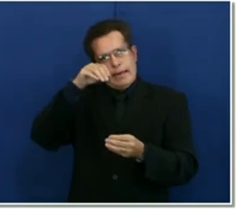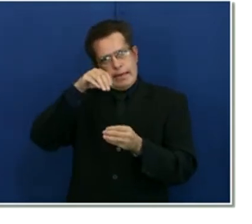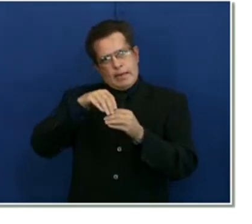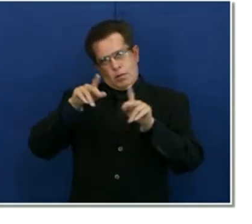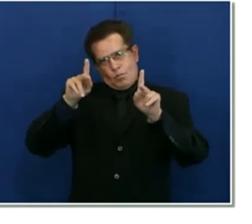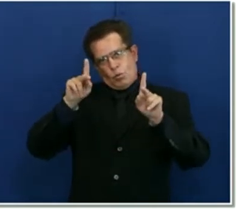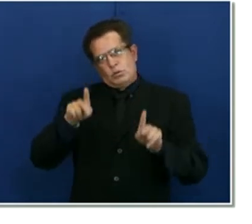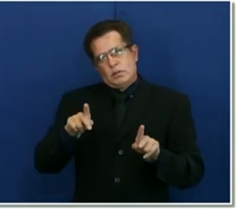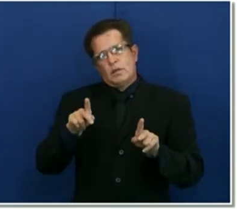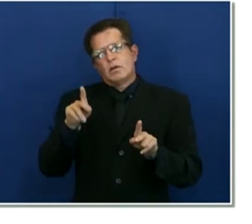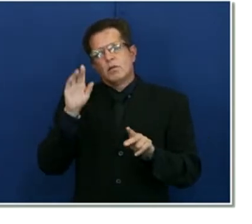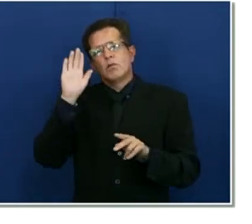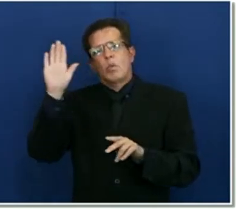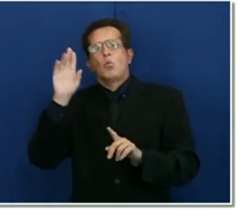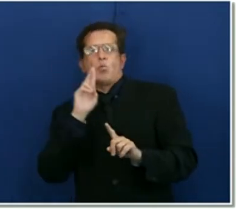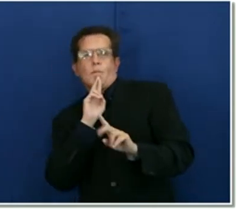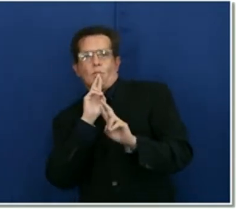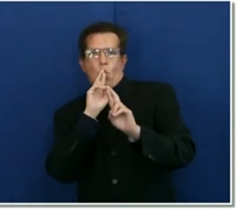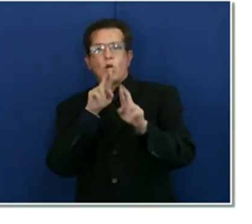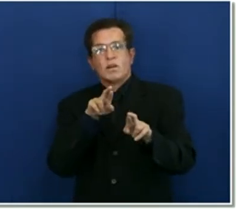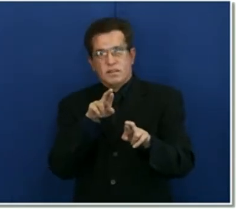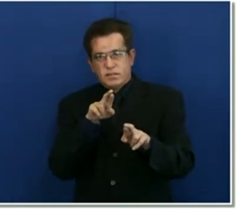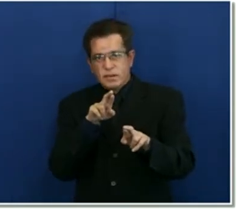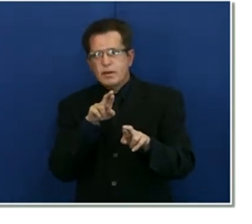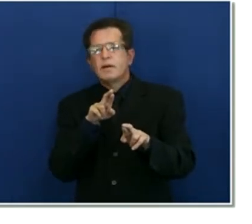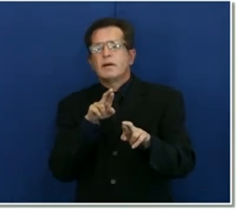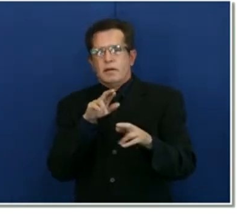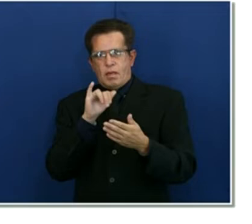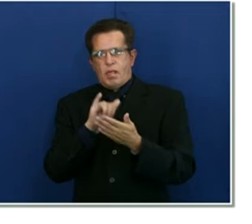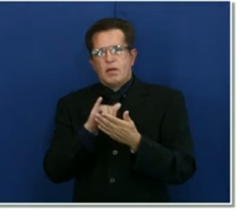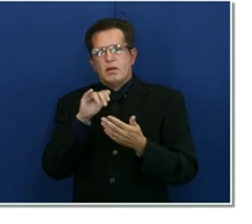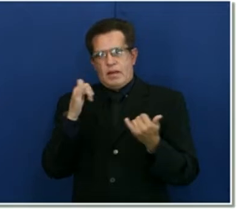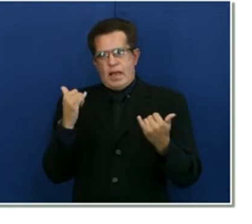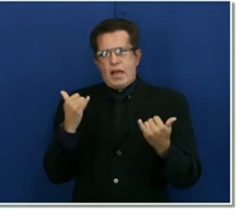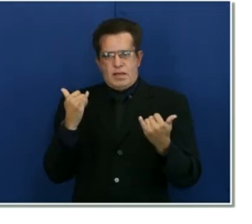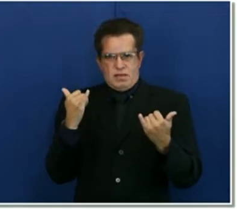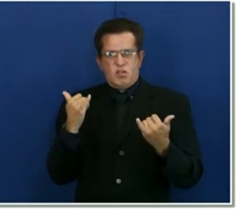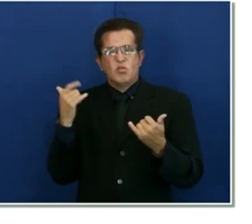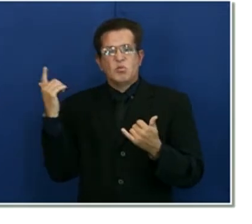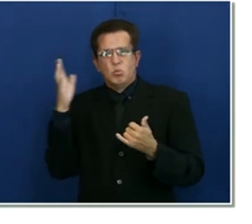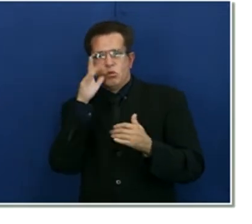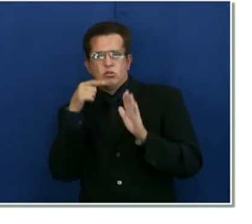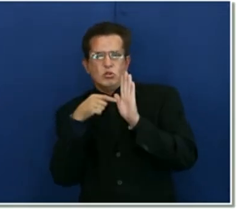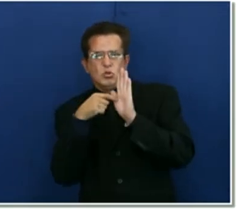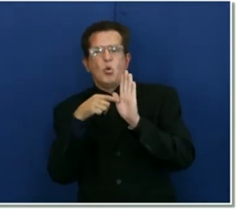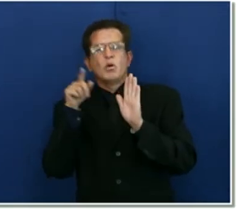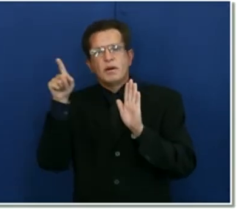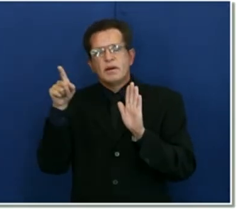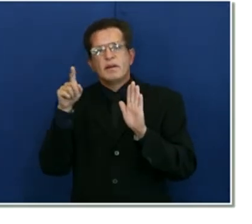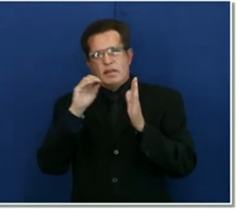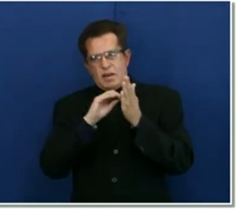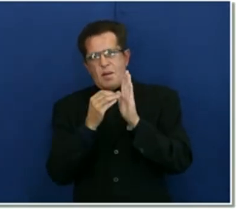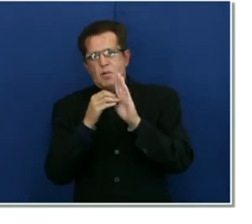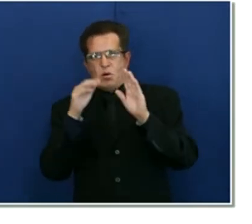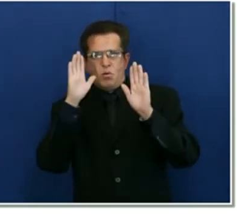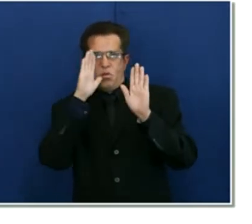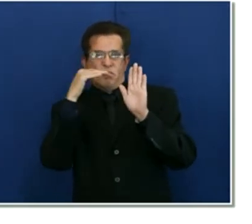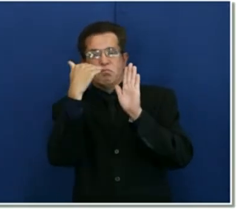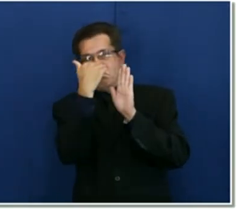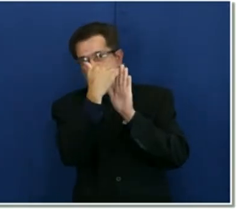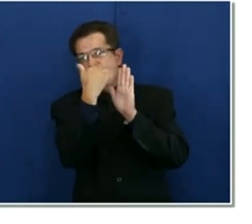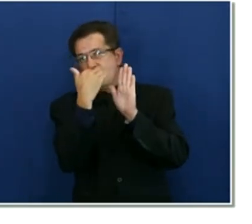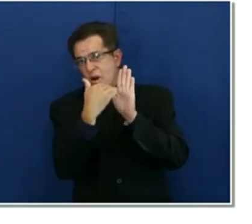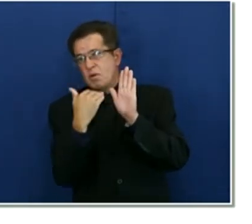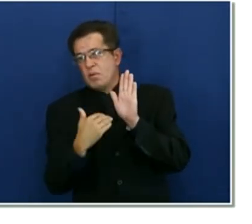in-person reopening report and tracker tool. And as of today, based on a survey that results that